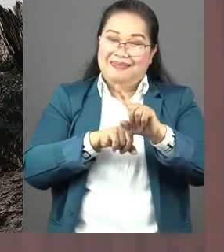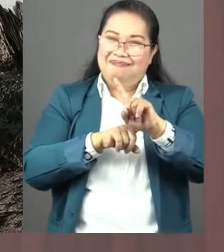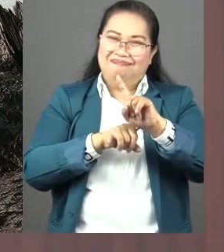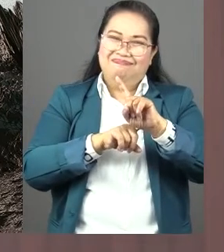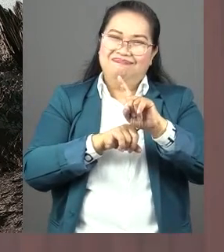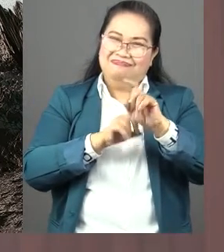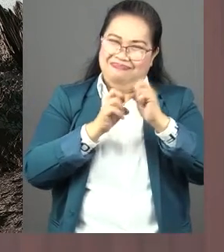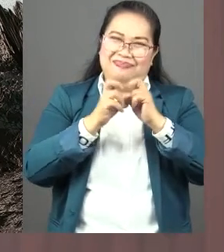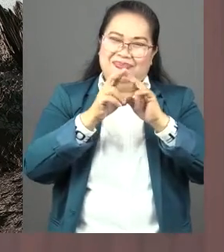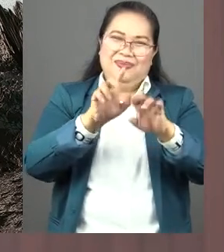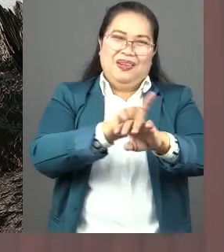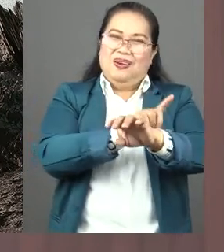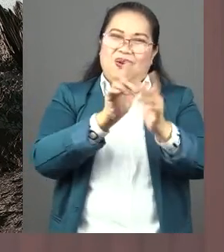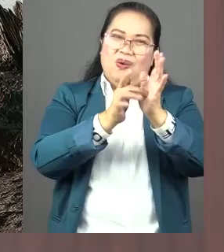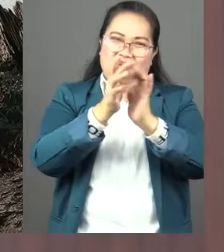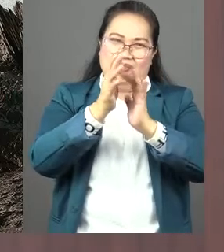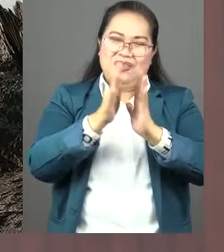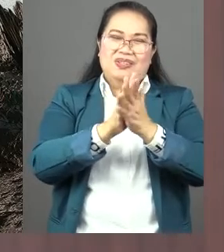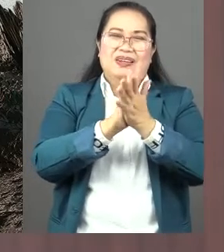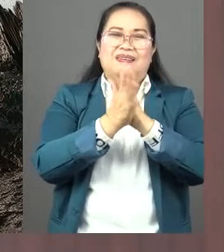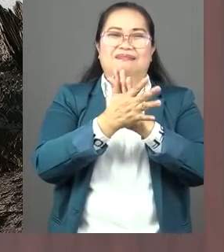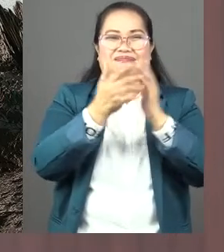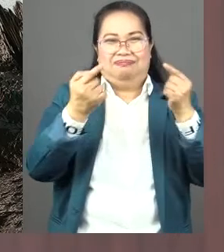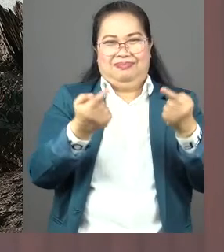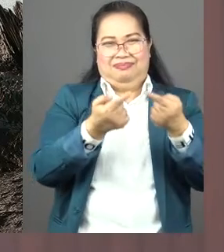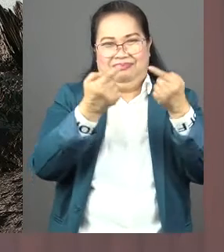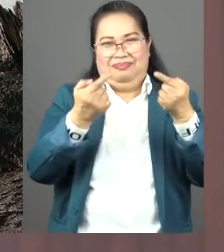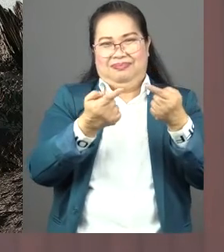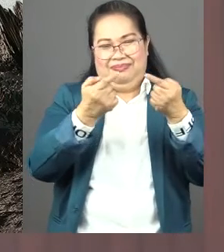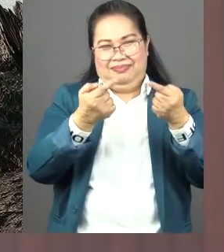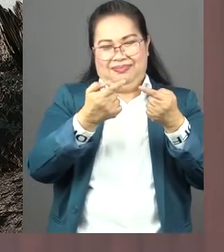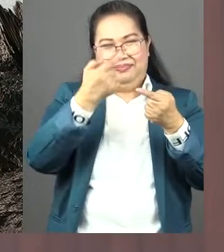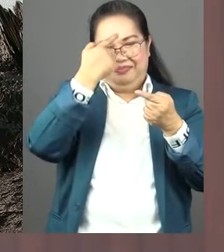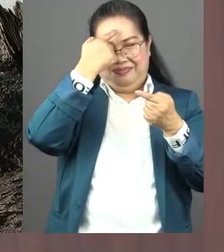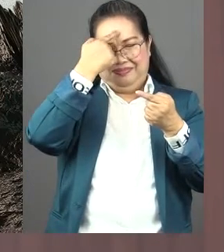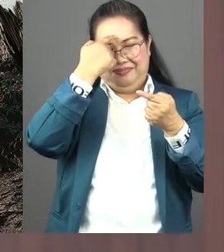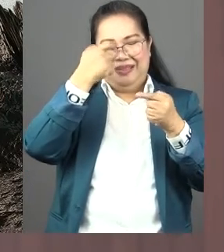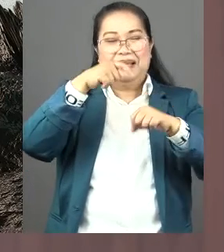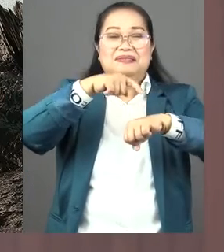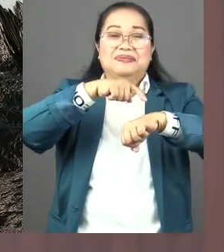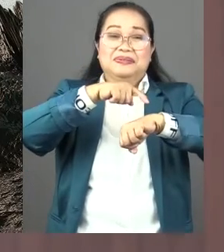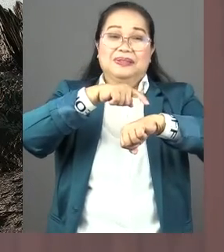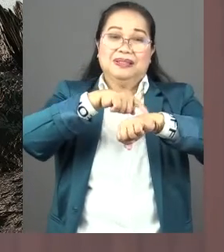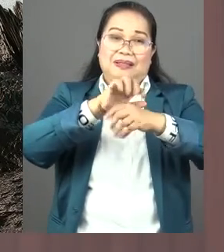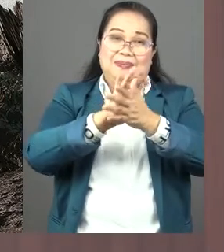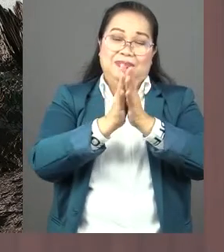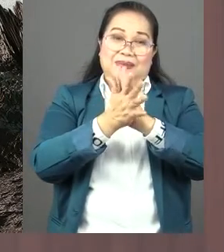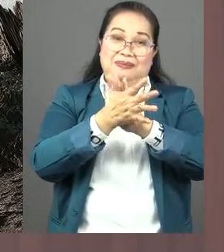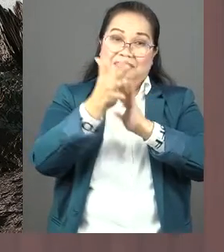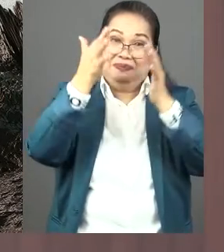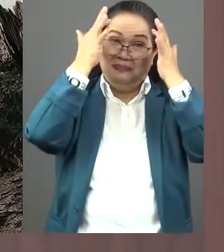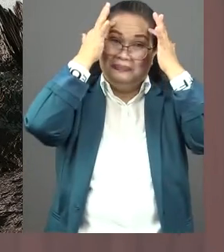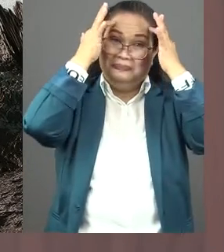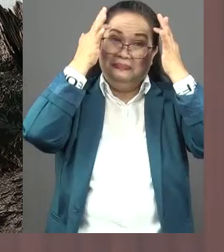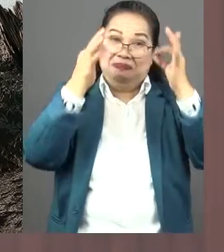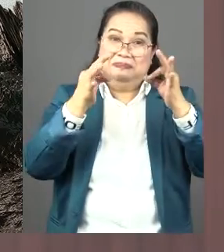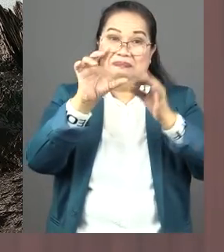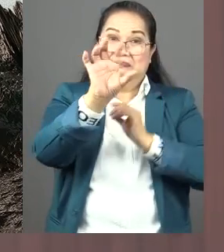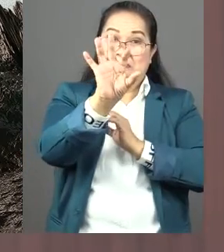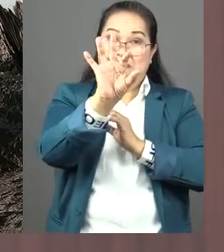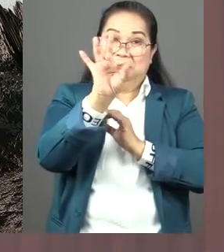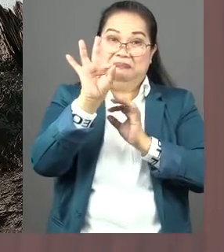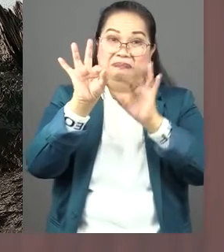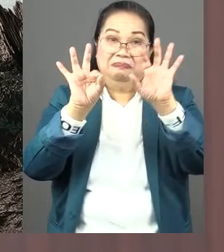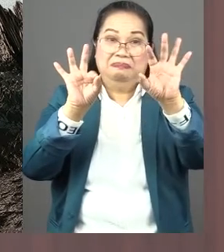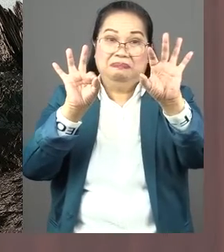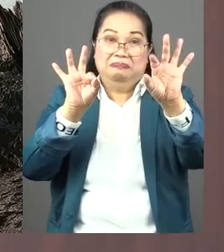long-standing Christians, they fall into sin. Because there comes a point when they begin to be selective about what they will apply here,